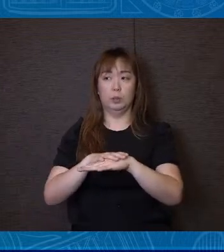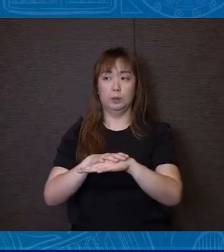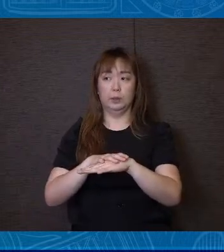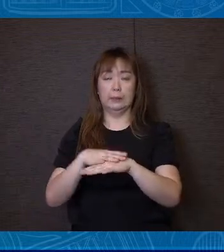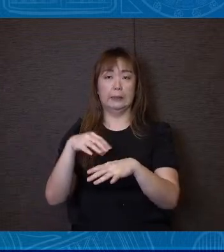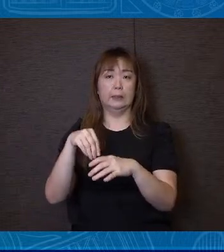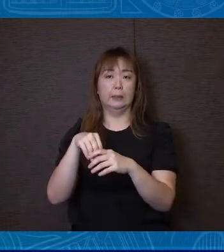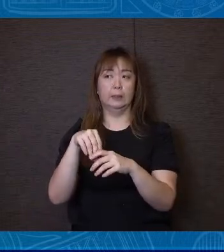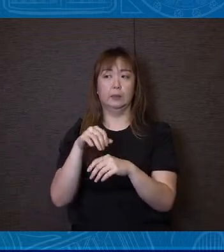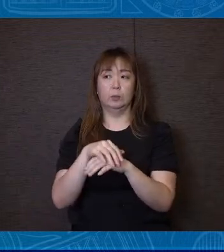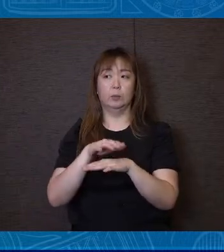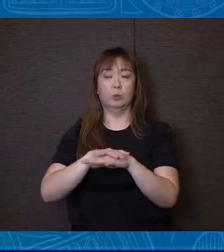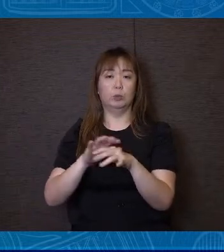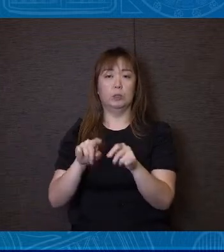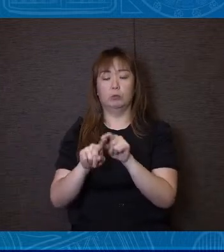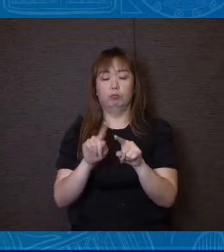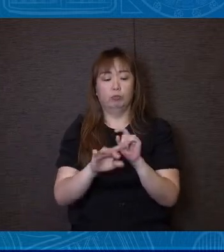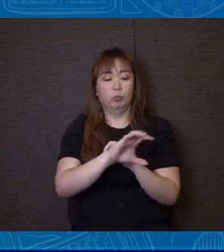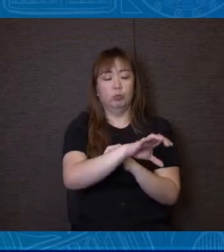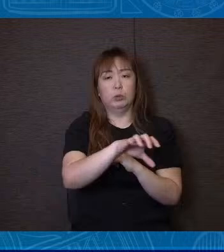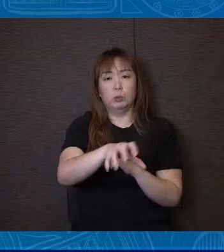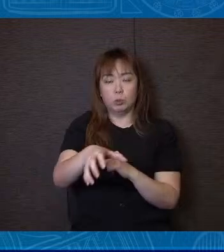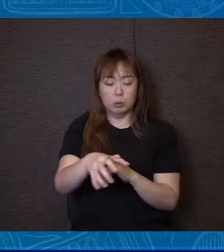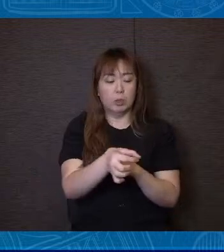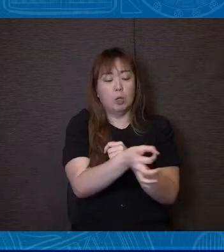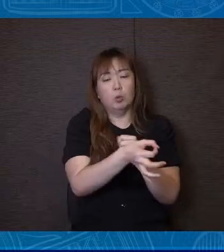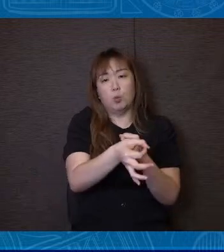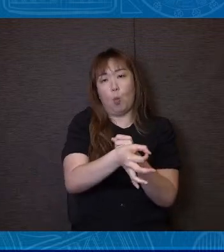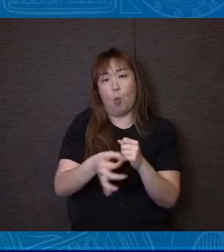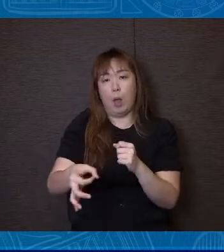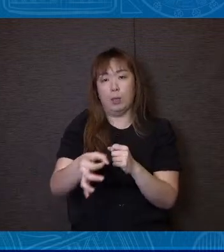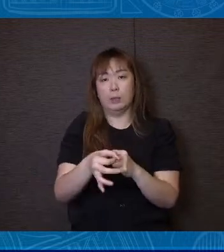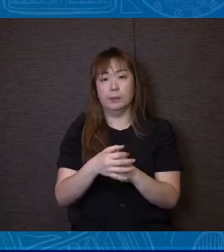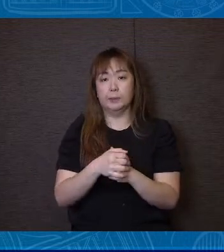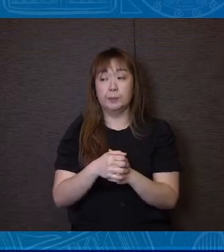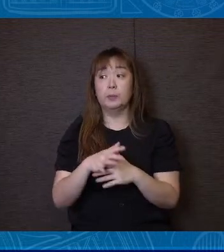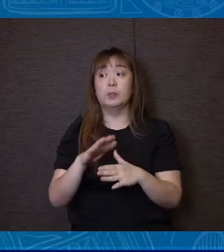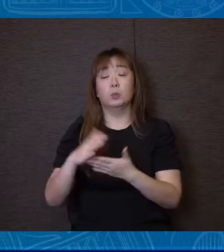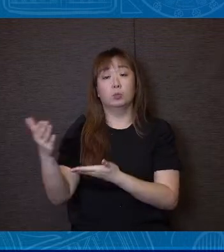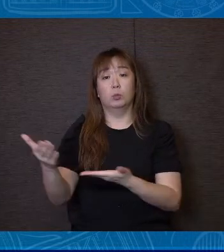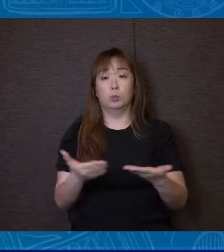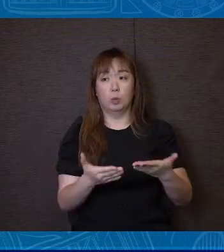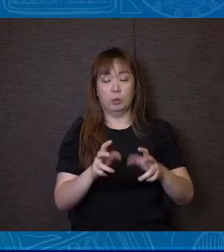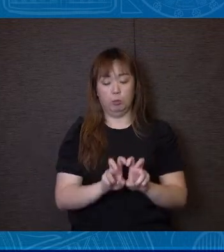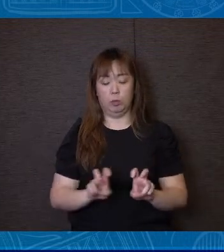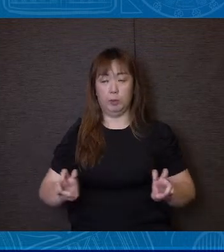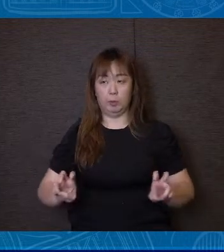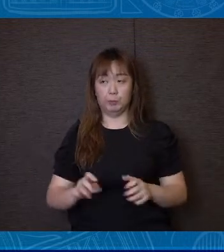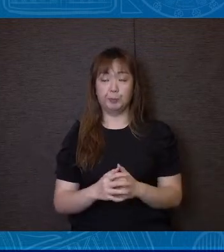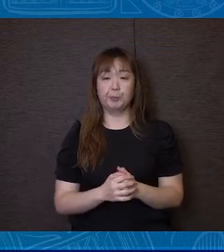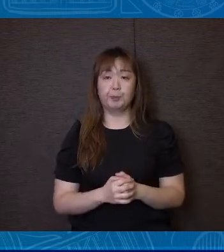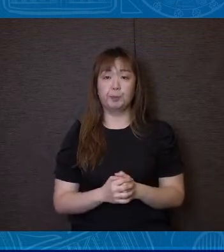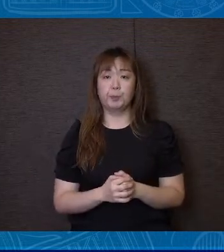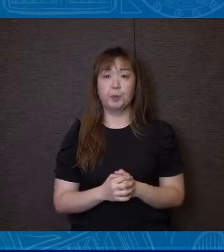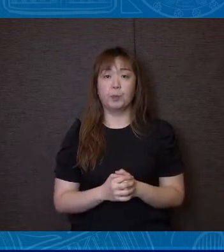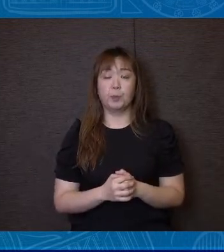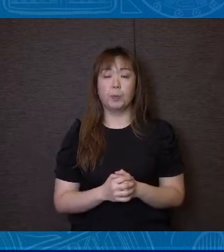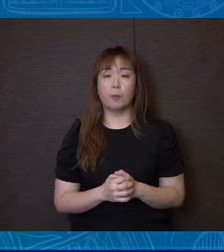developed countries, the LDC and the small island developing states. Welcome everyone to this panel. So with